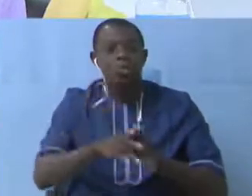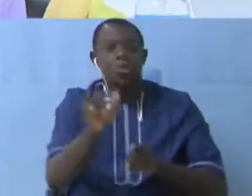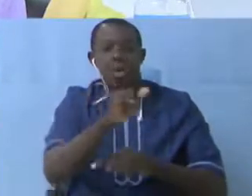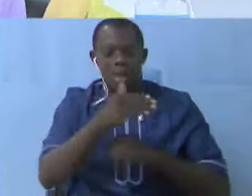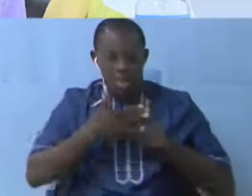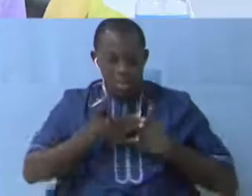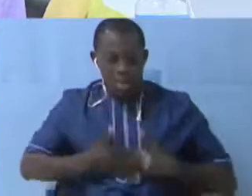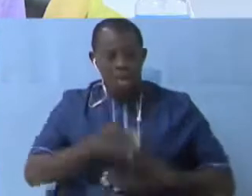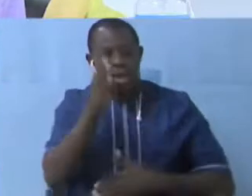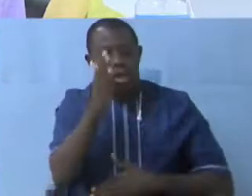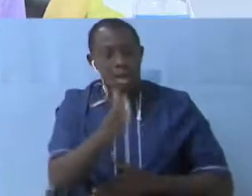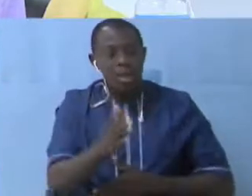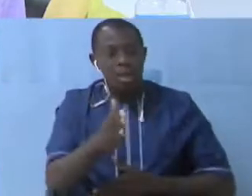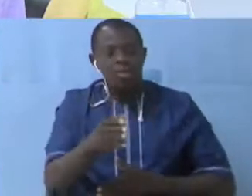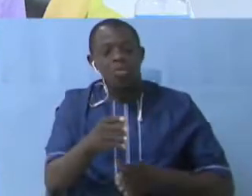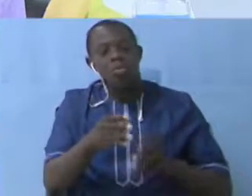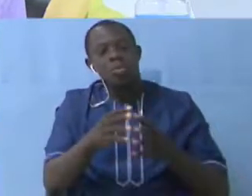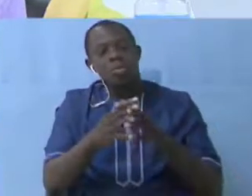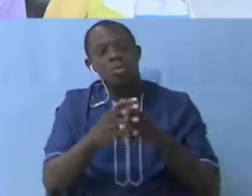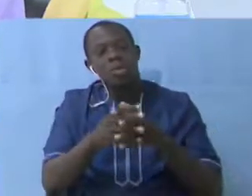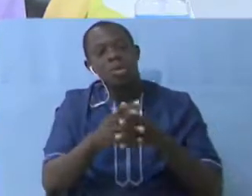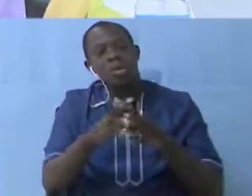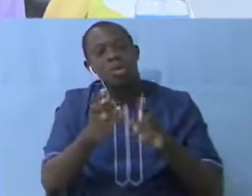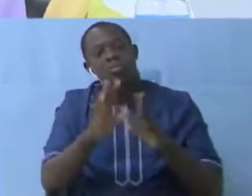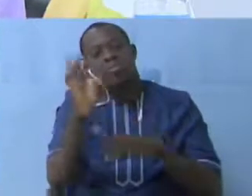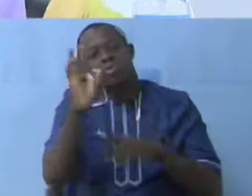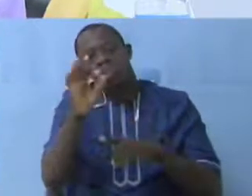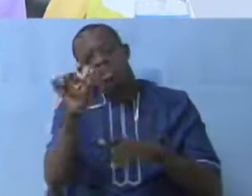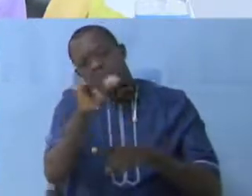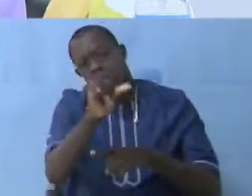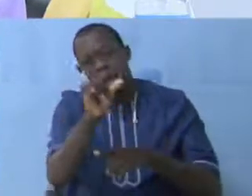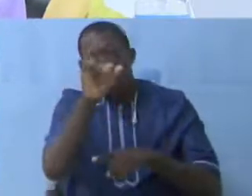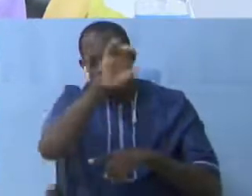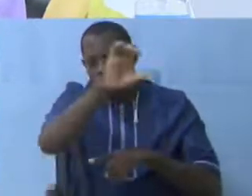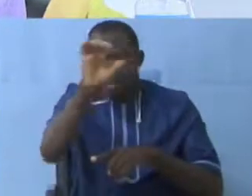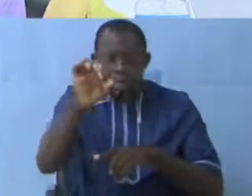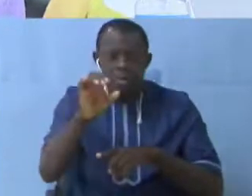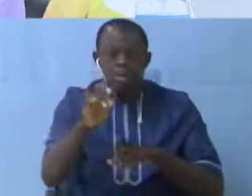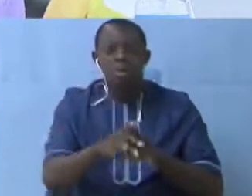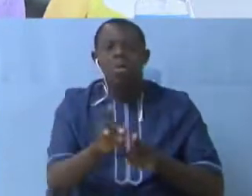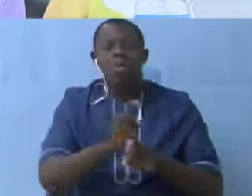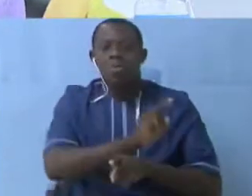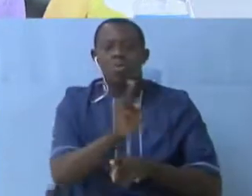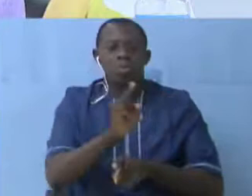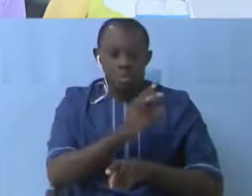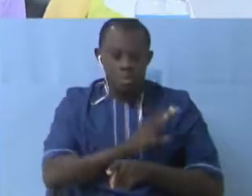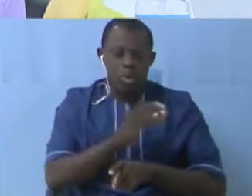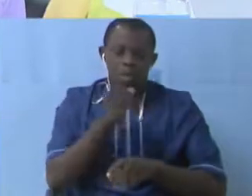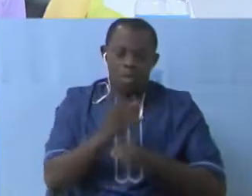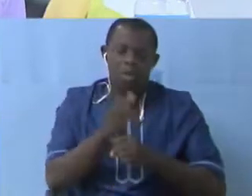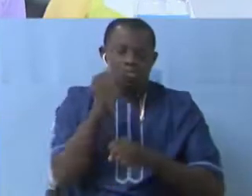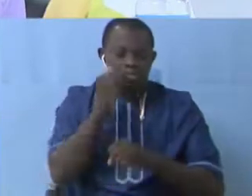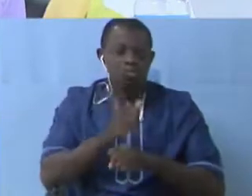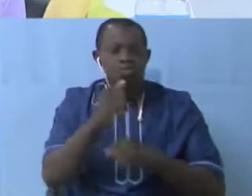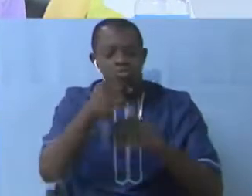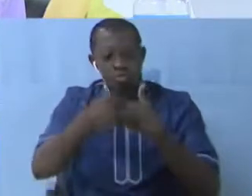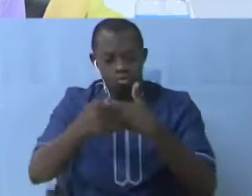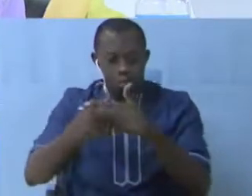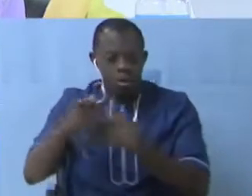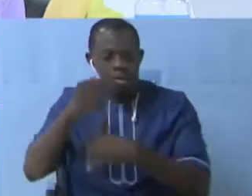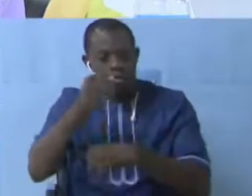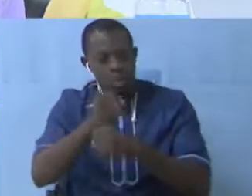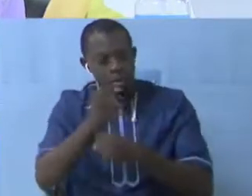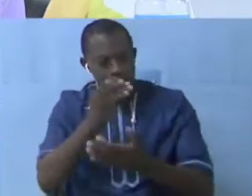colleagues, especially those who are in certain states, we also use those contacts to insist